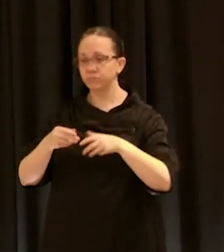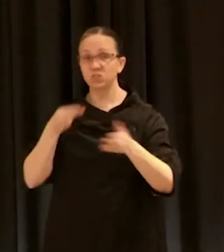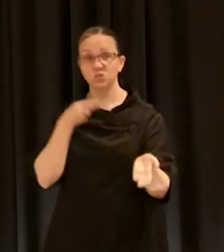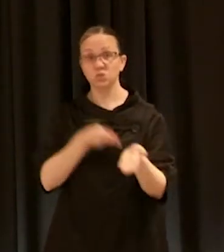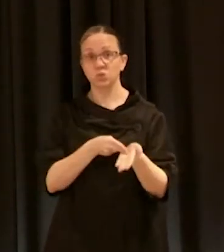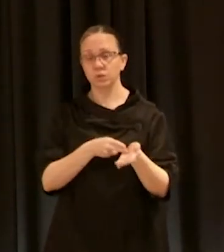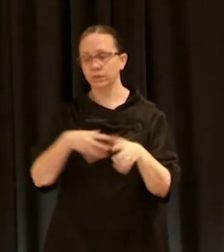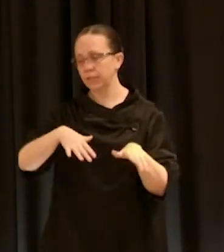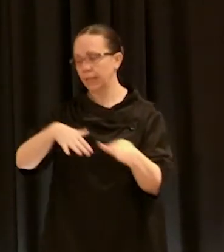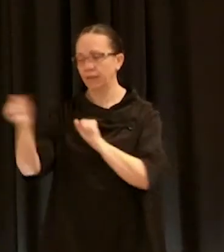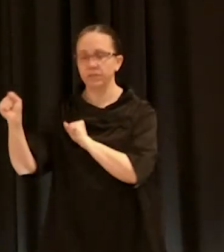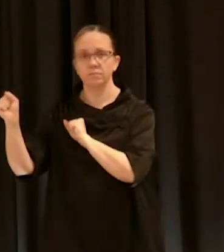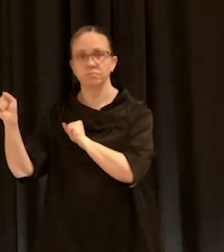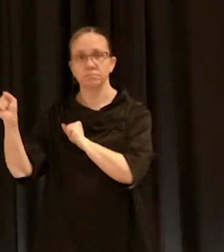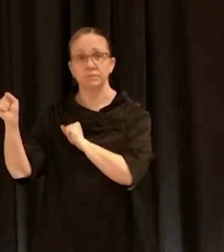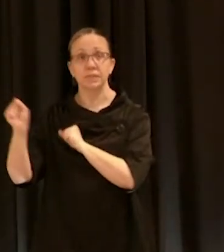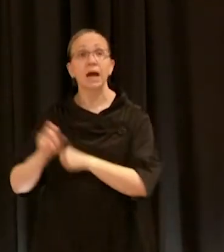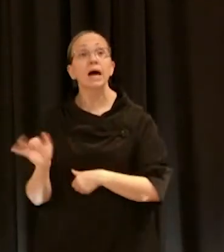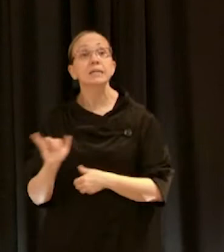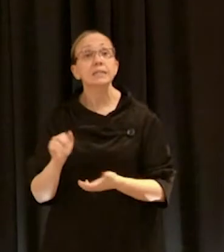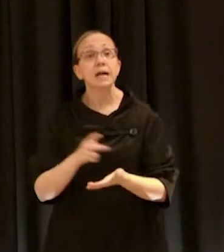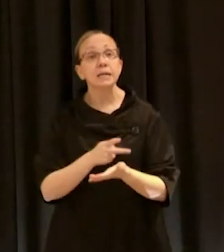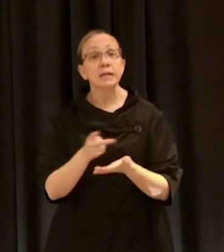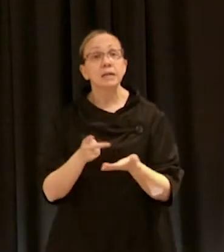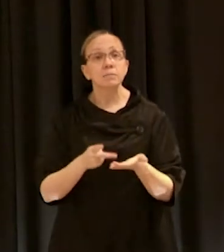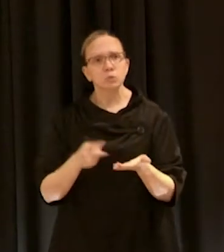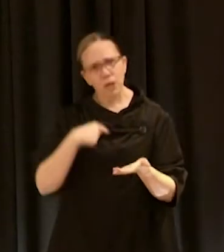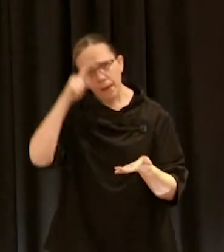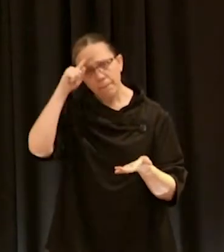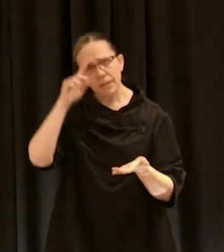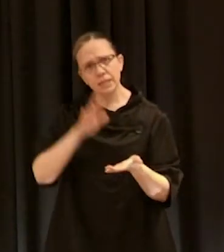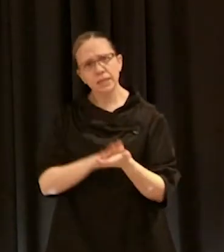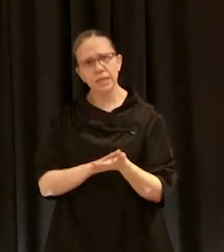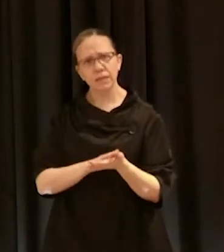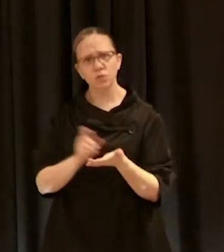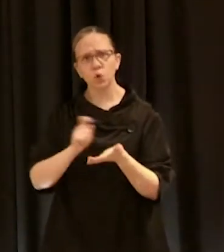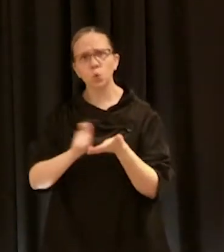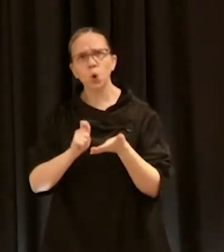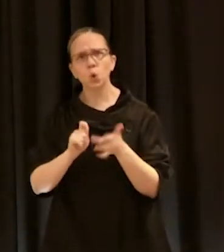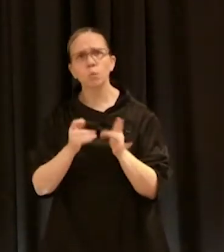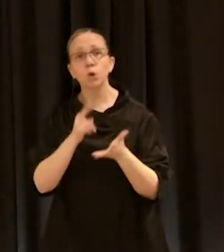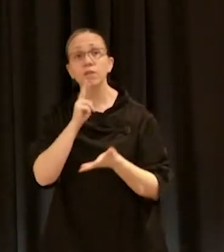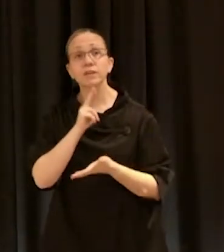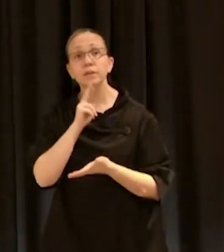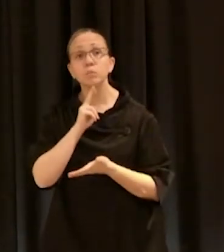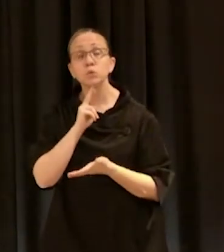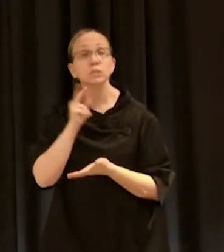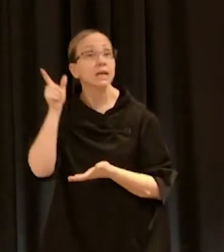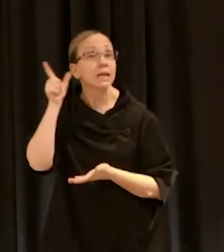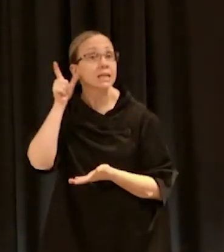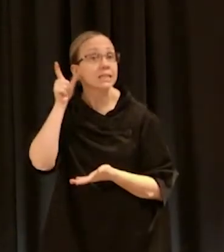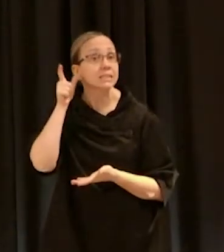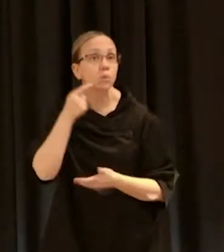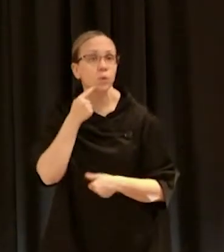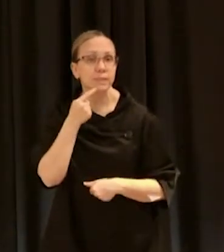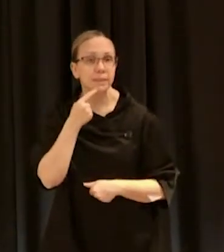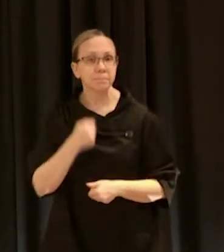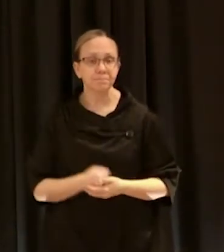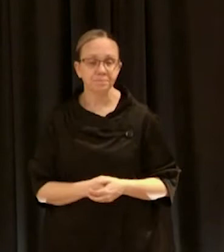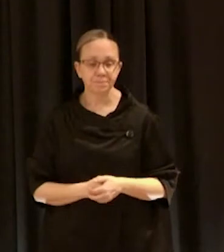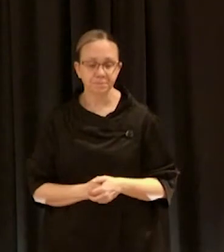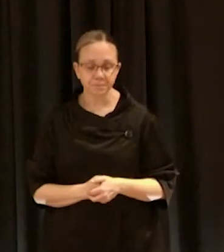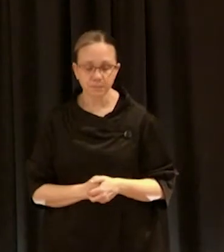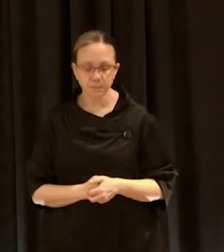the truth. Now that same Paul, which I believe probably wrote the book of Hebrews, listen to what else this Paul said.